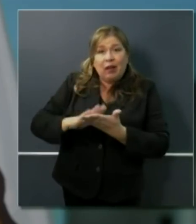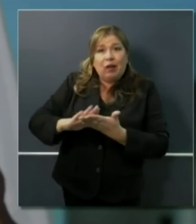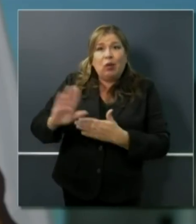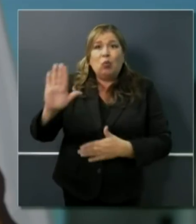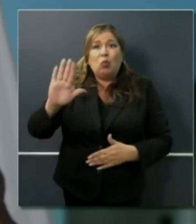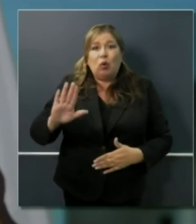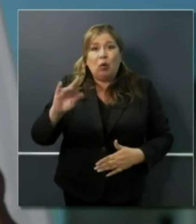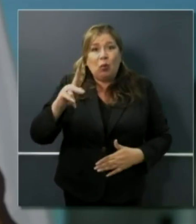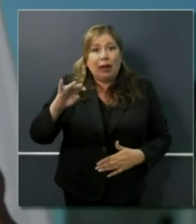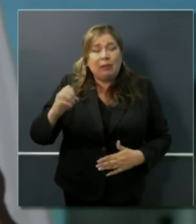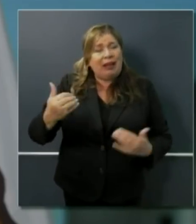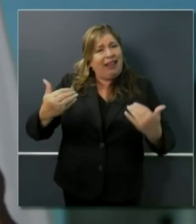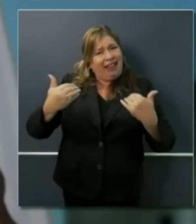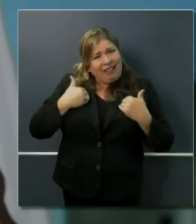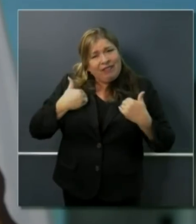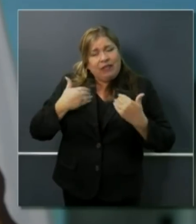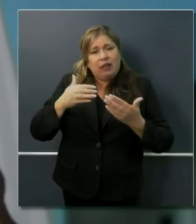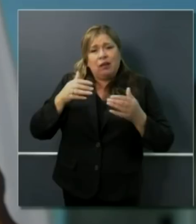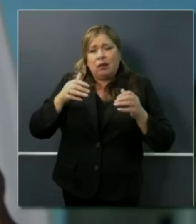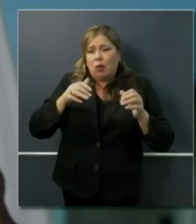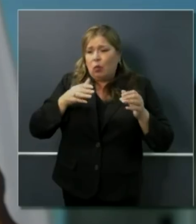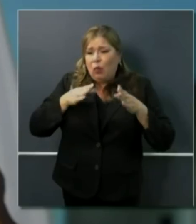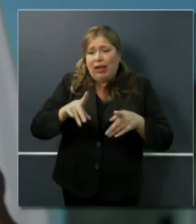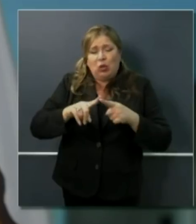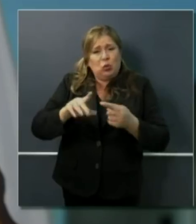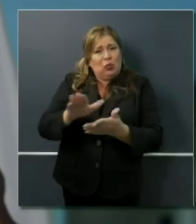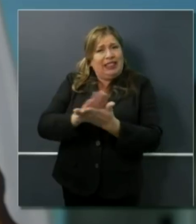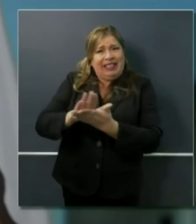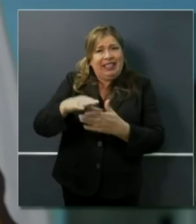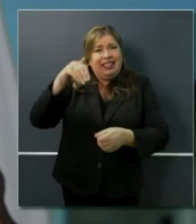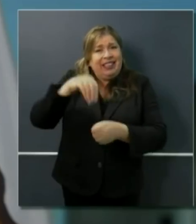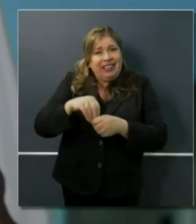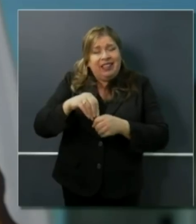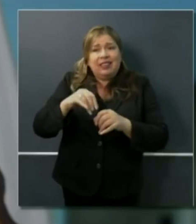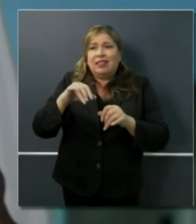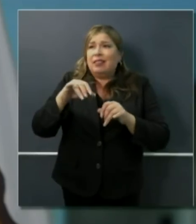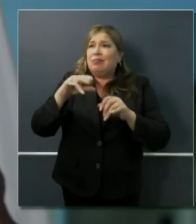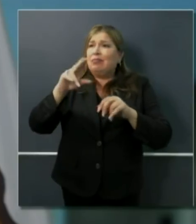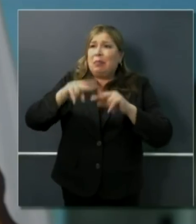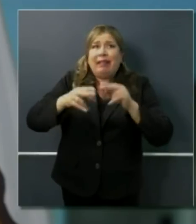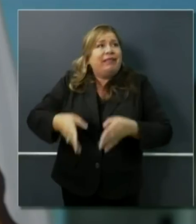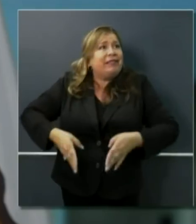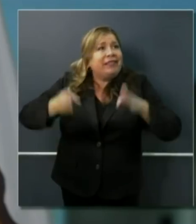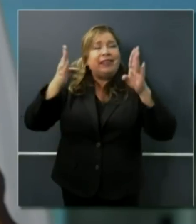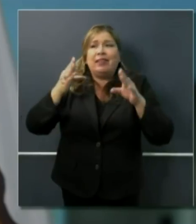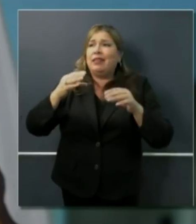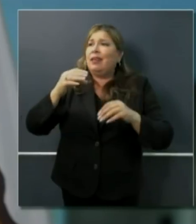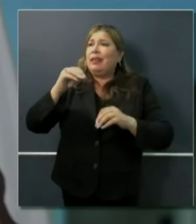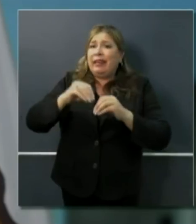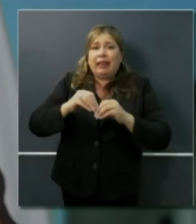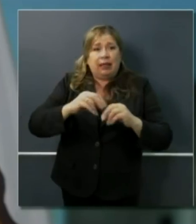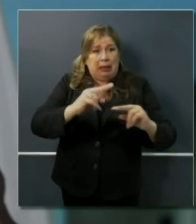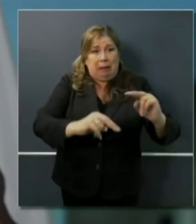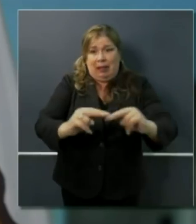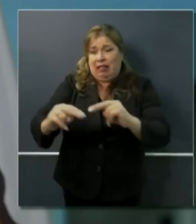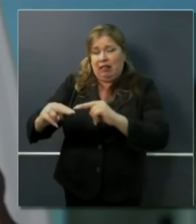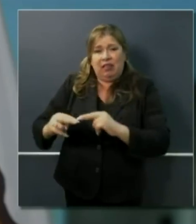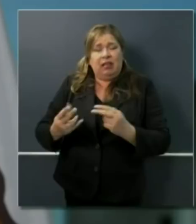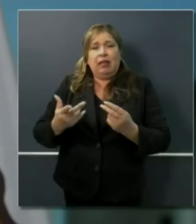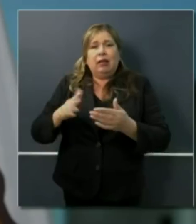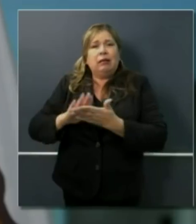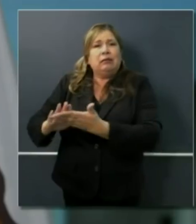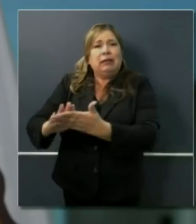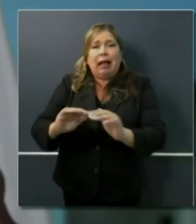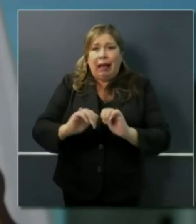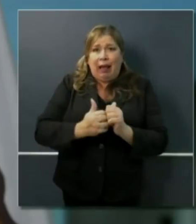sanitation within those building systems. All of that is guidance that likely will be put out, which will